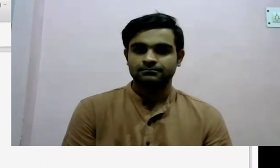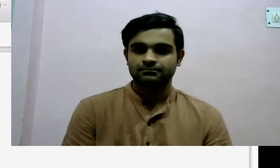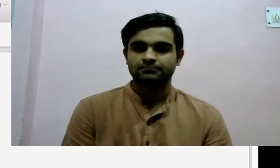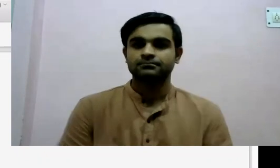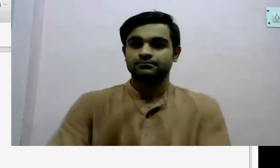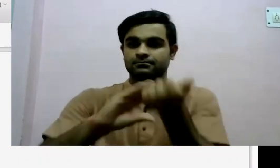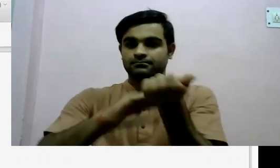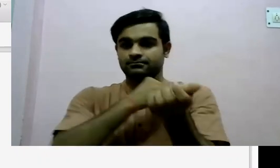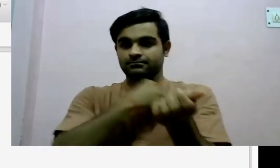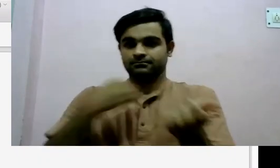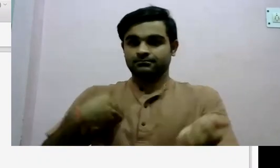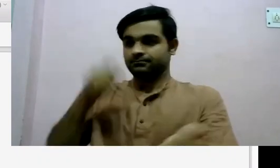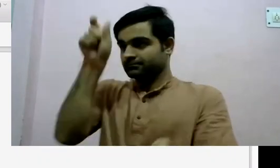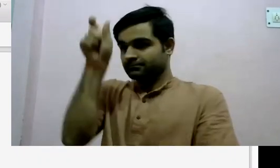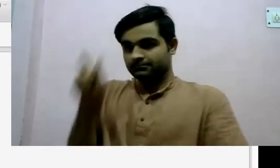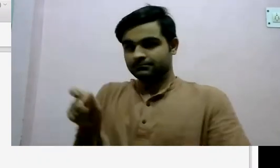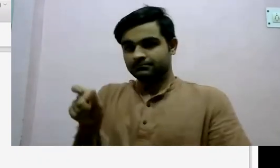Doctor.